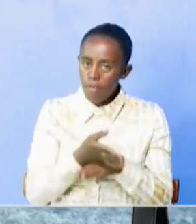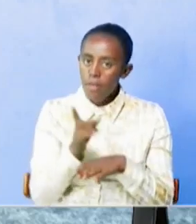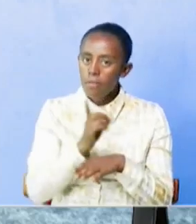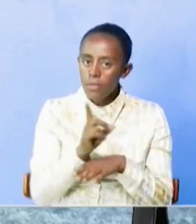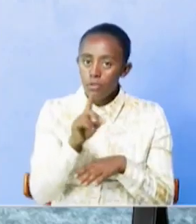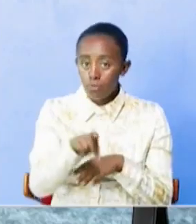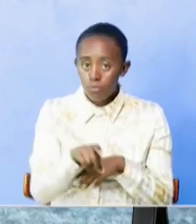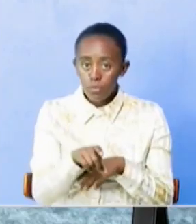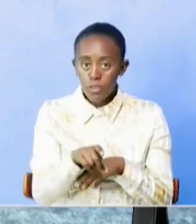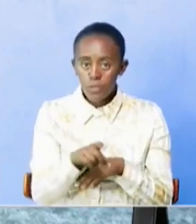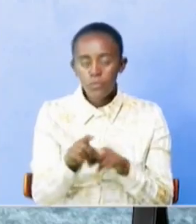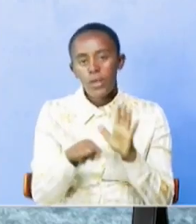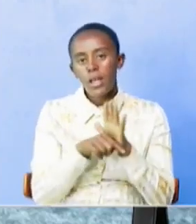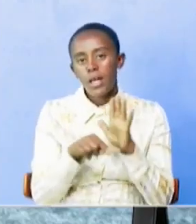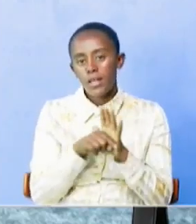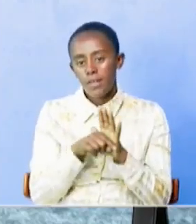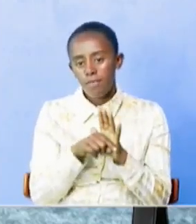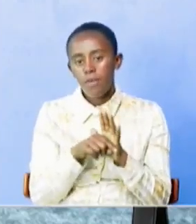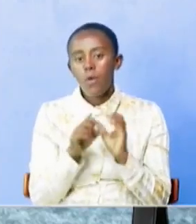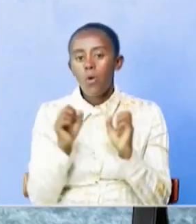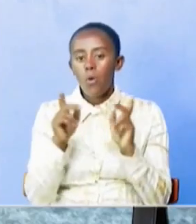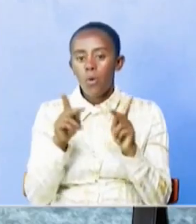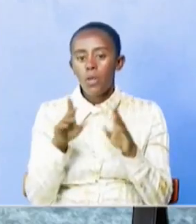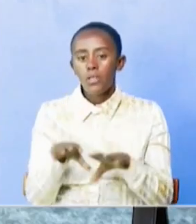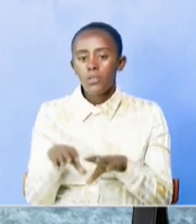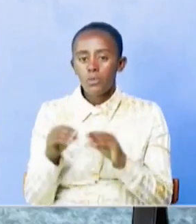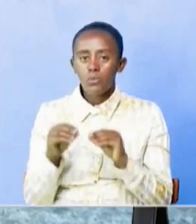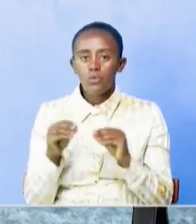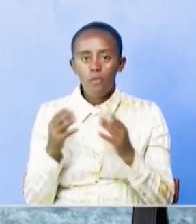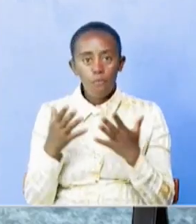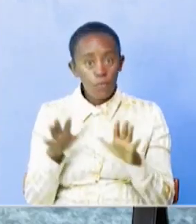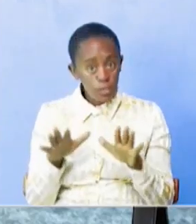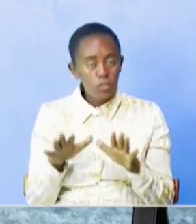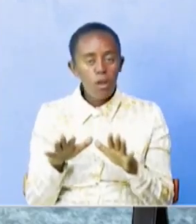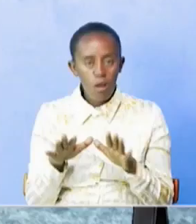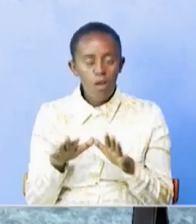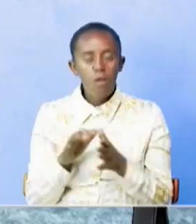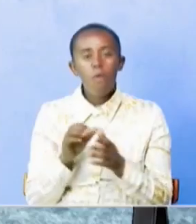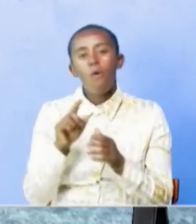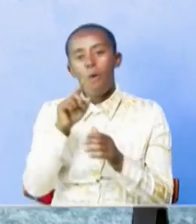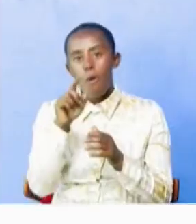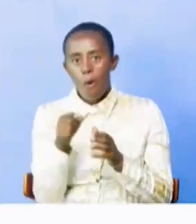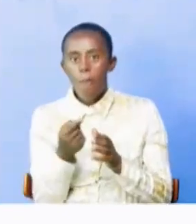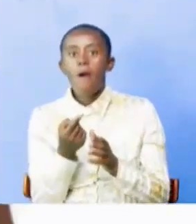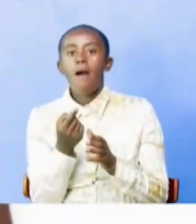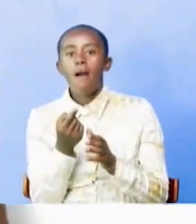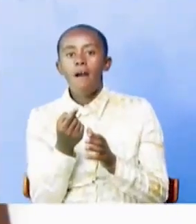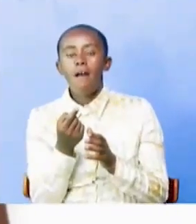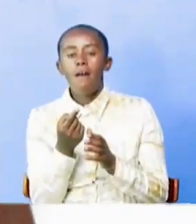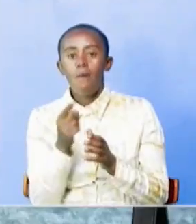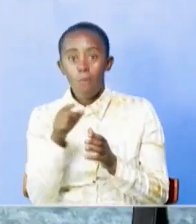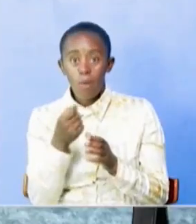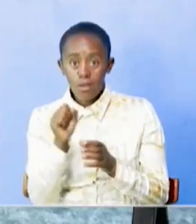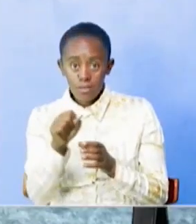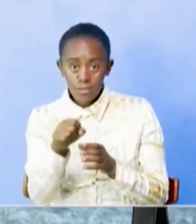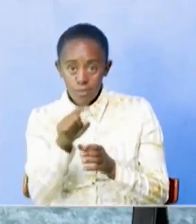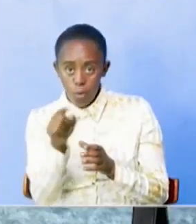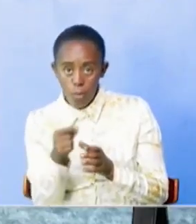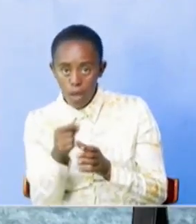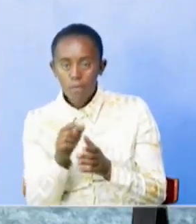should be negative. Okay, students have finished their homework. Comma. Yes,